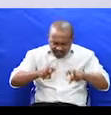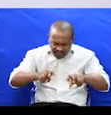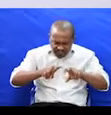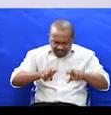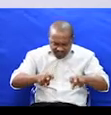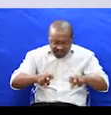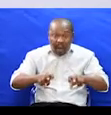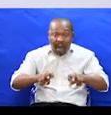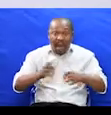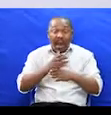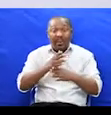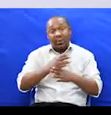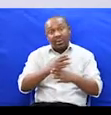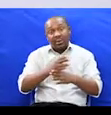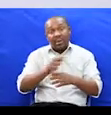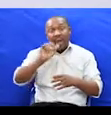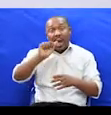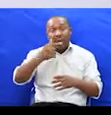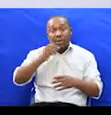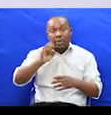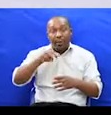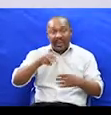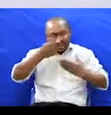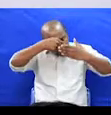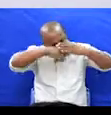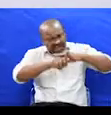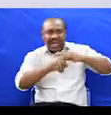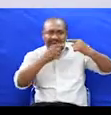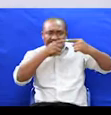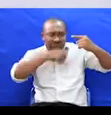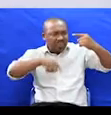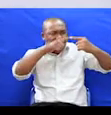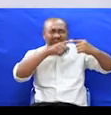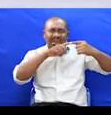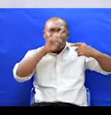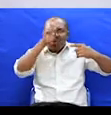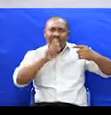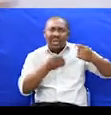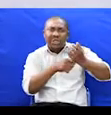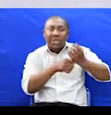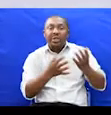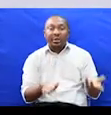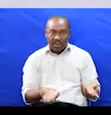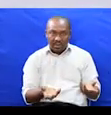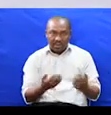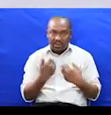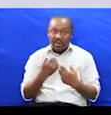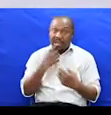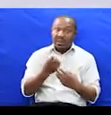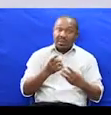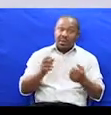about electron, proton, and a neutron. After all, we said there is 3